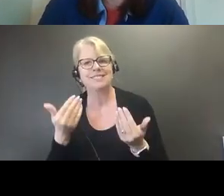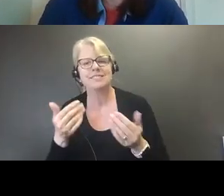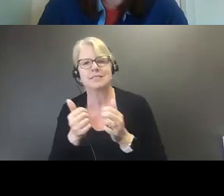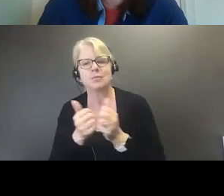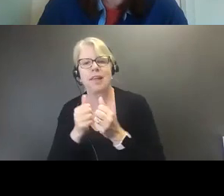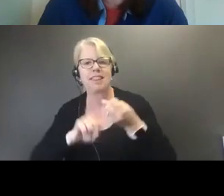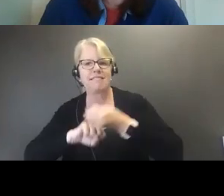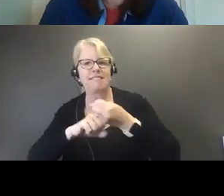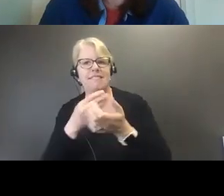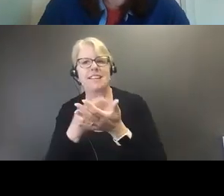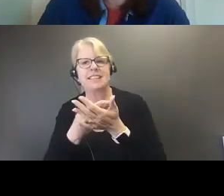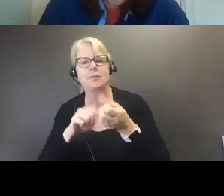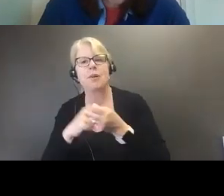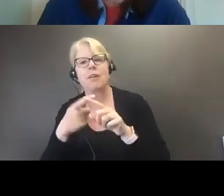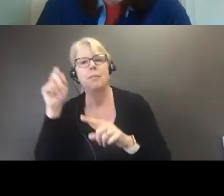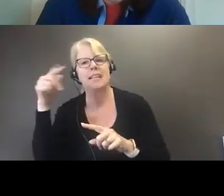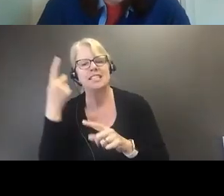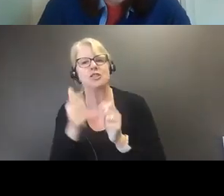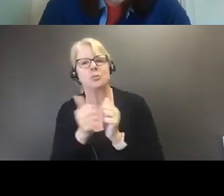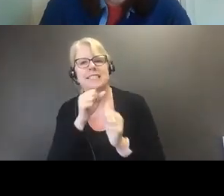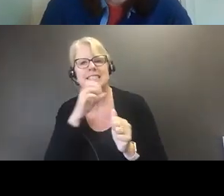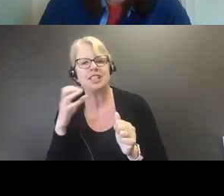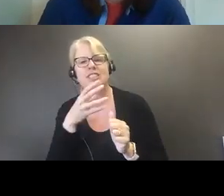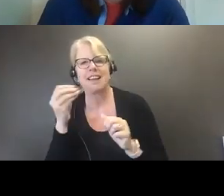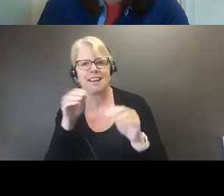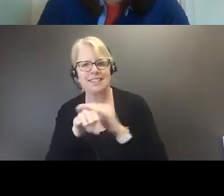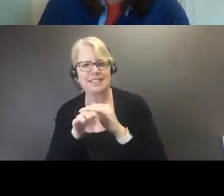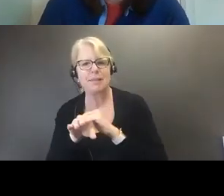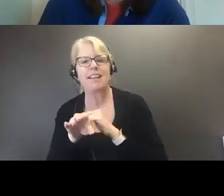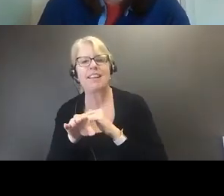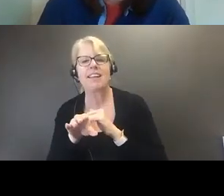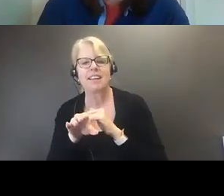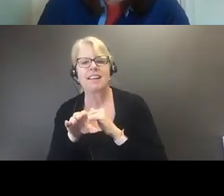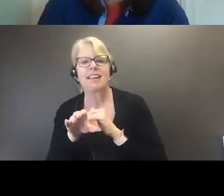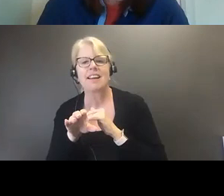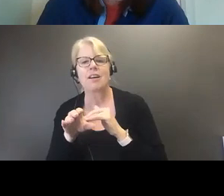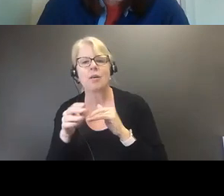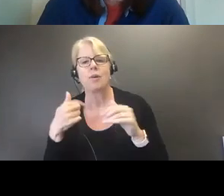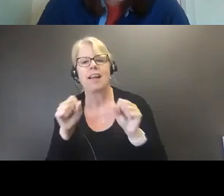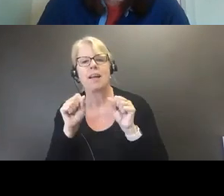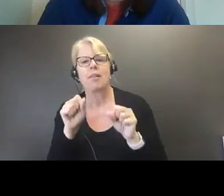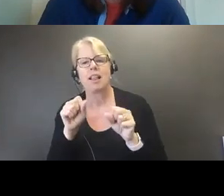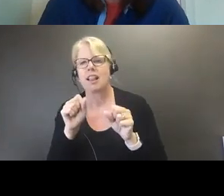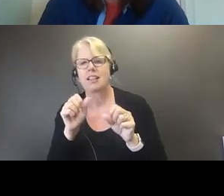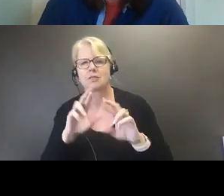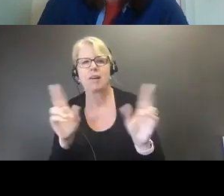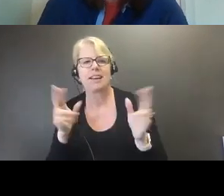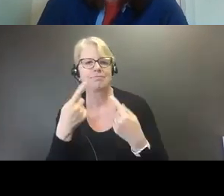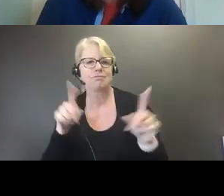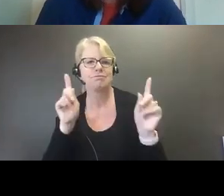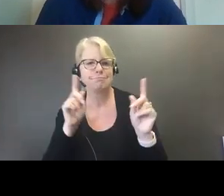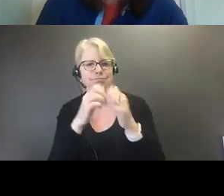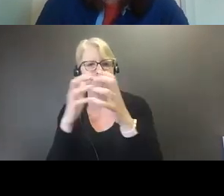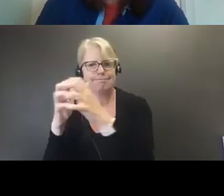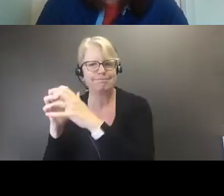support from the Ministry for Seniors and Accessibility that we were able to do this. So we've